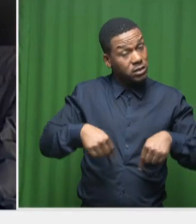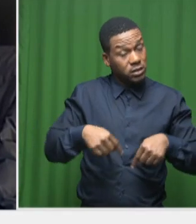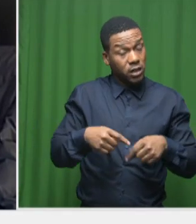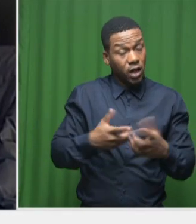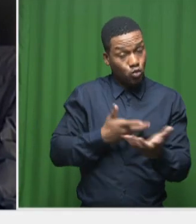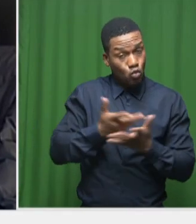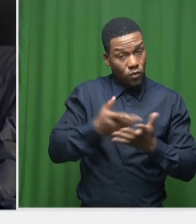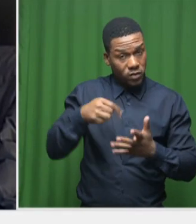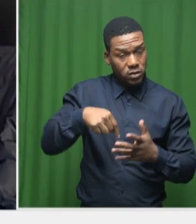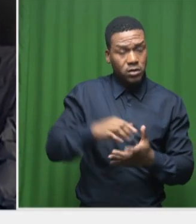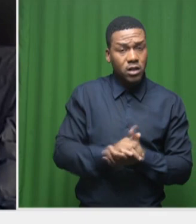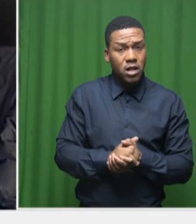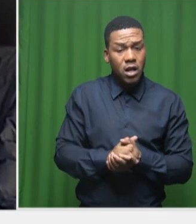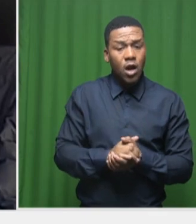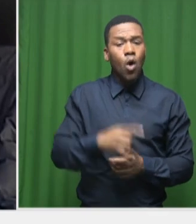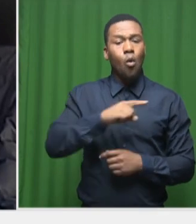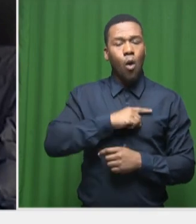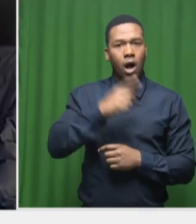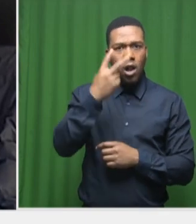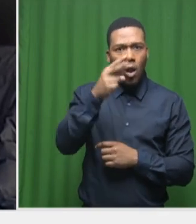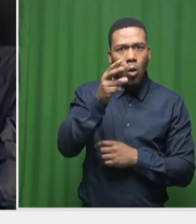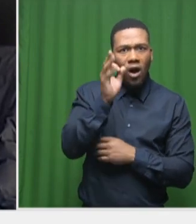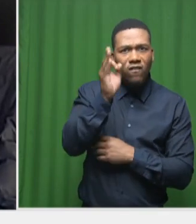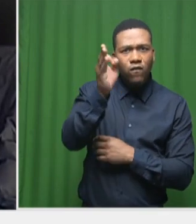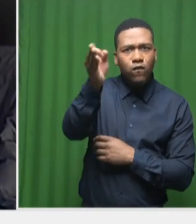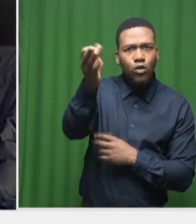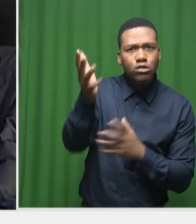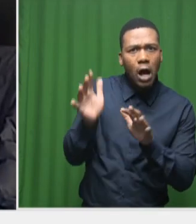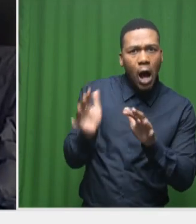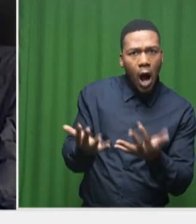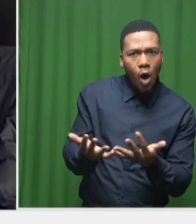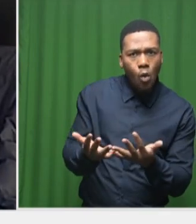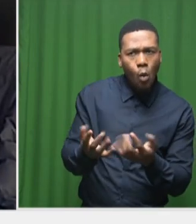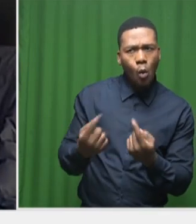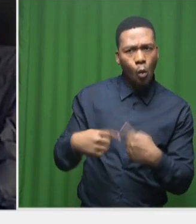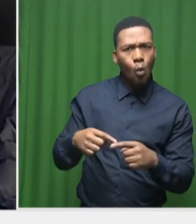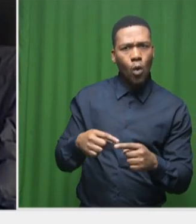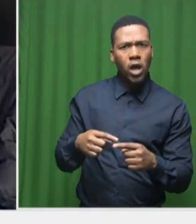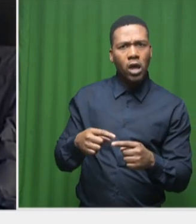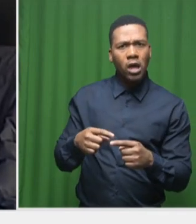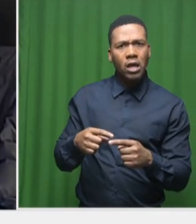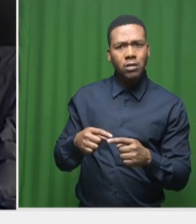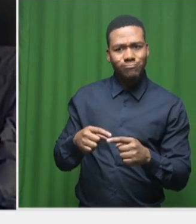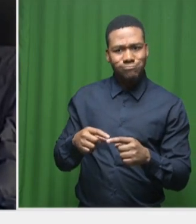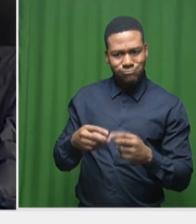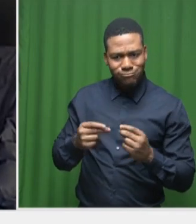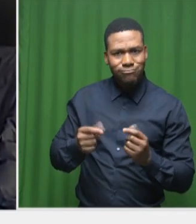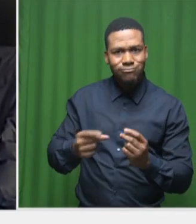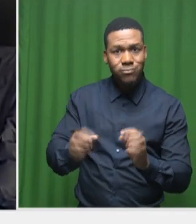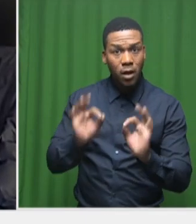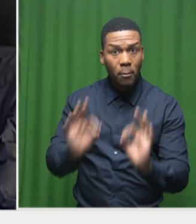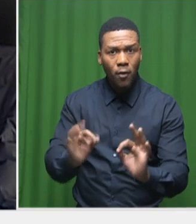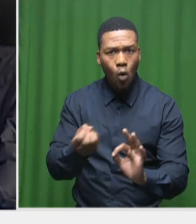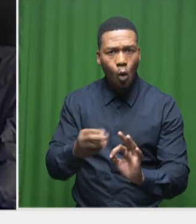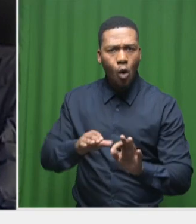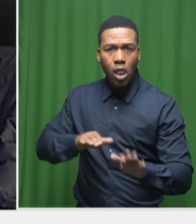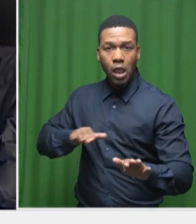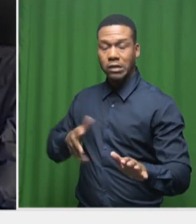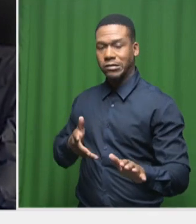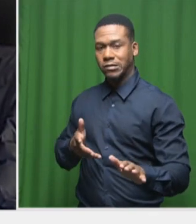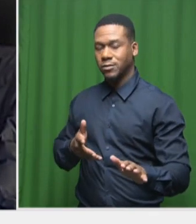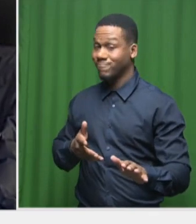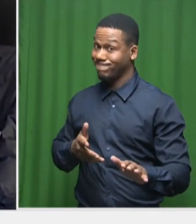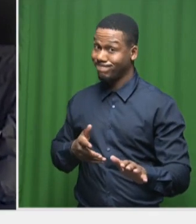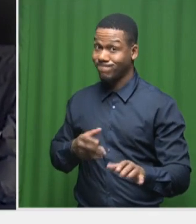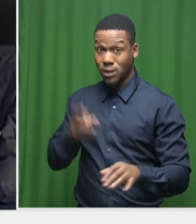when you look at the future and whether or not we're keeping up with the future, because you know this is happening so